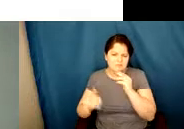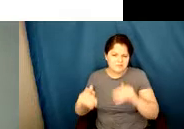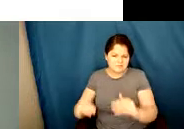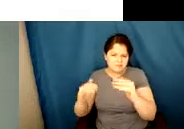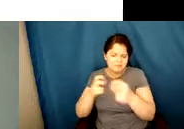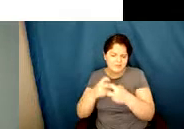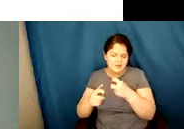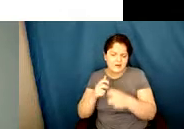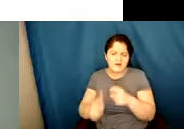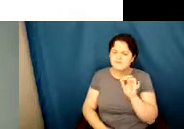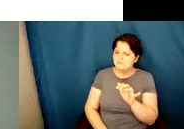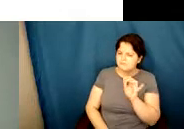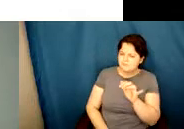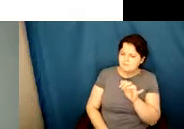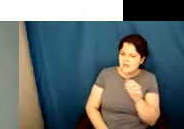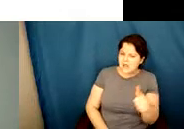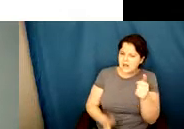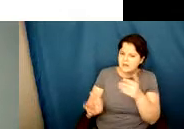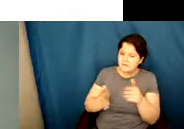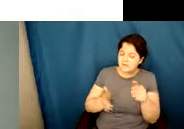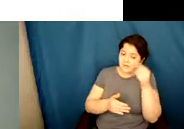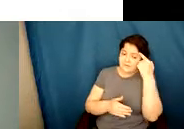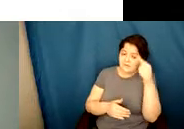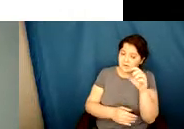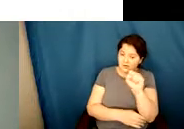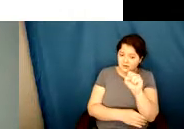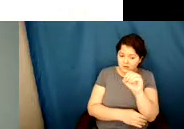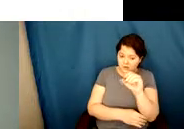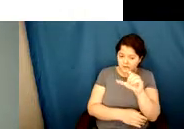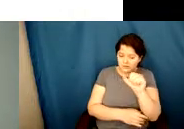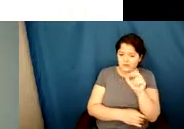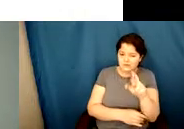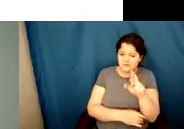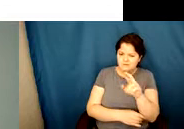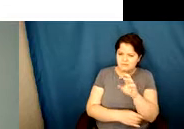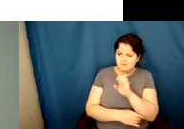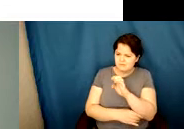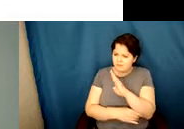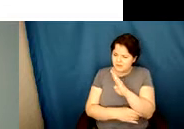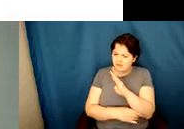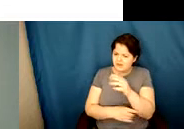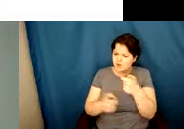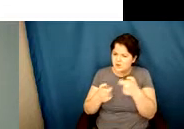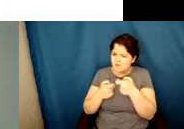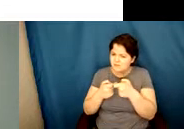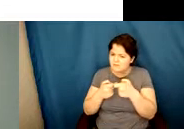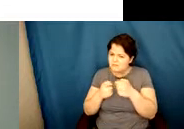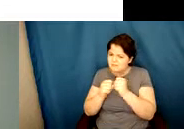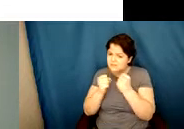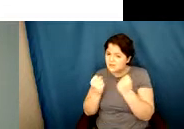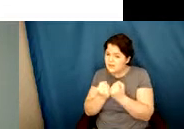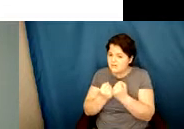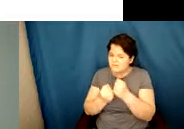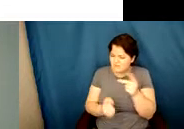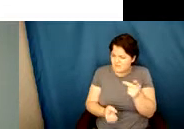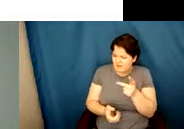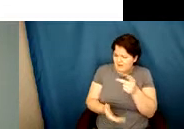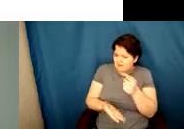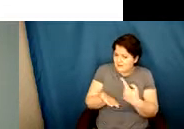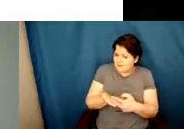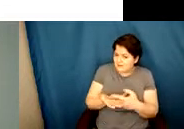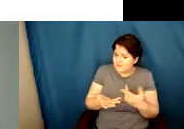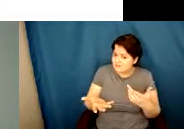Any plans for any solar or EV charging stations at all, or has that not been discussed? Not specifically.